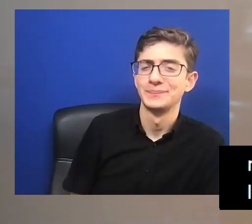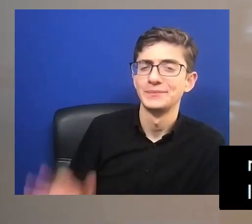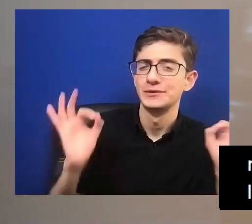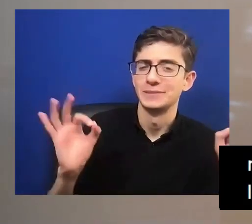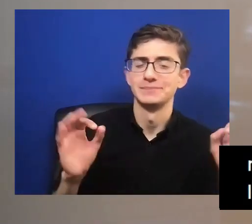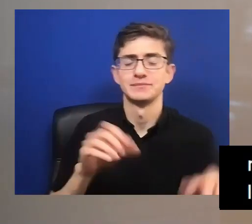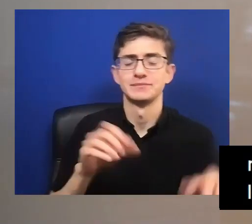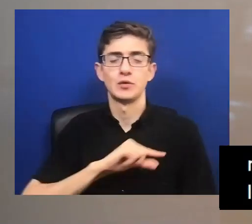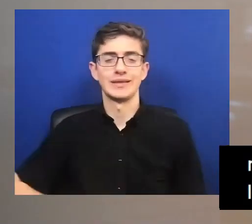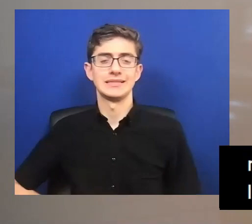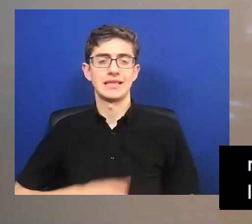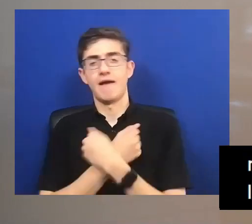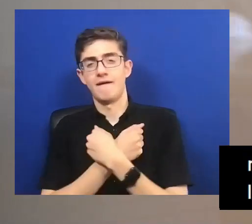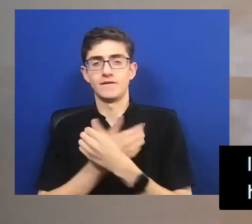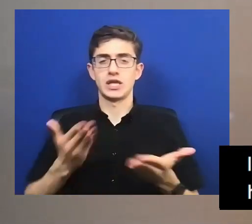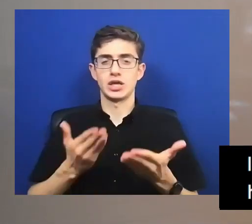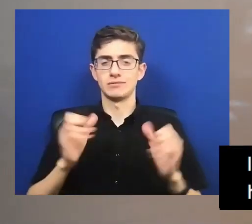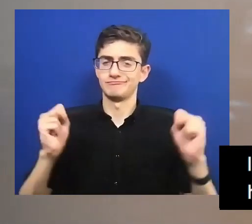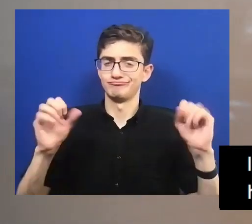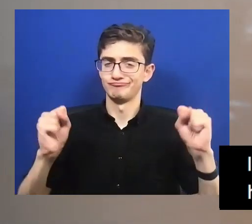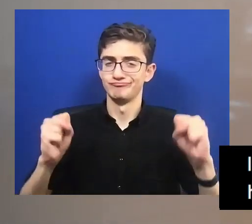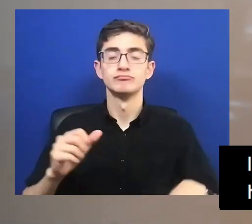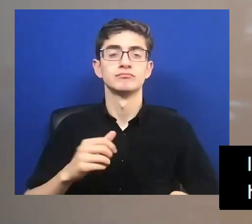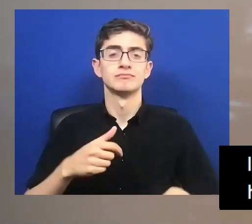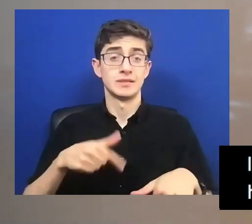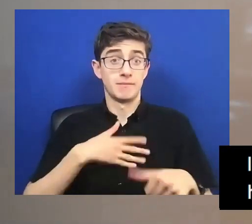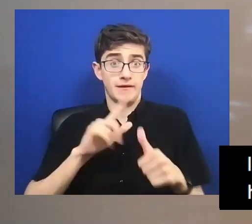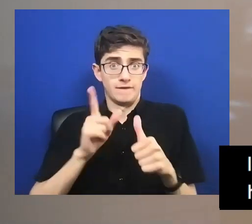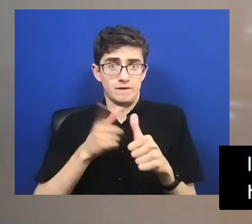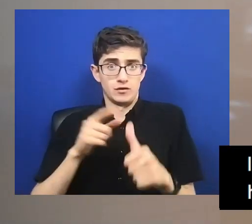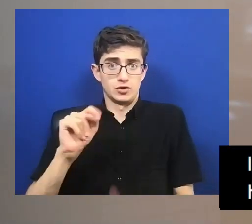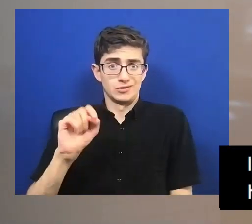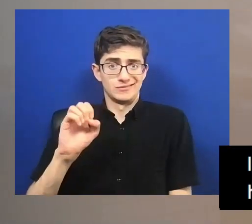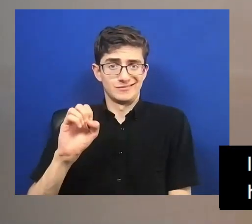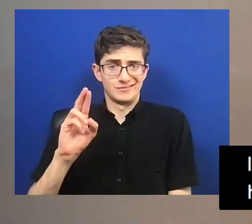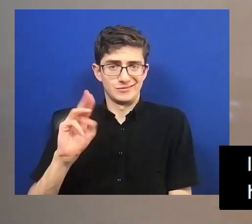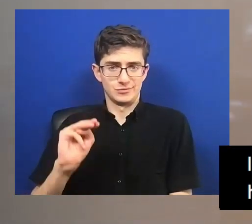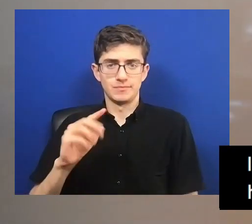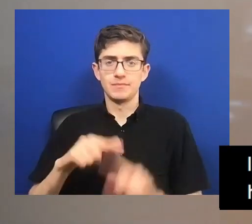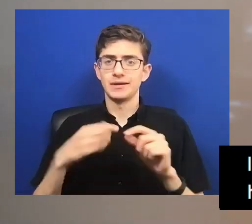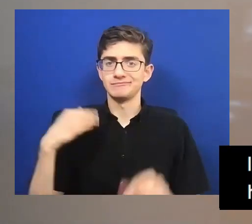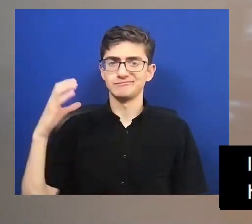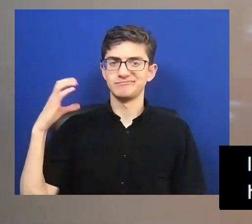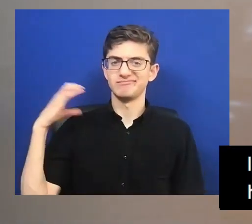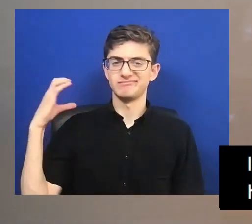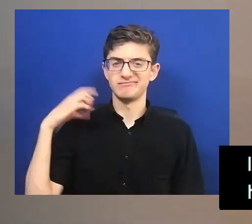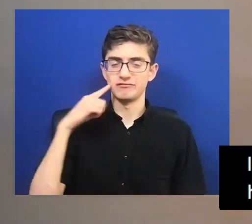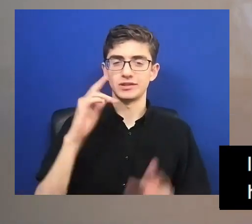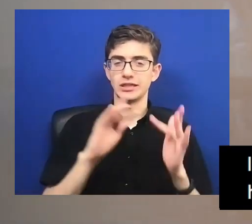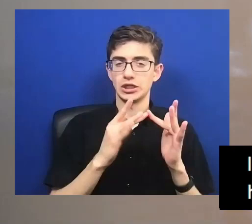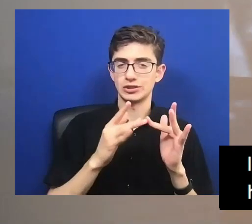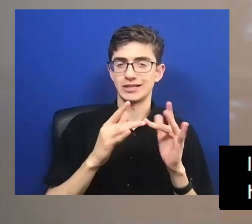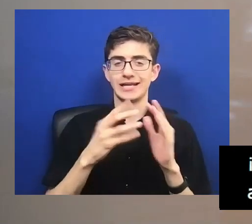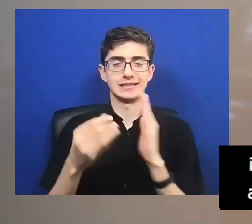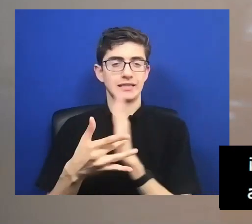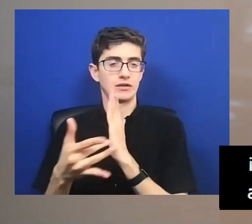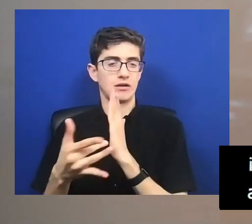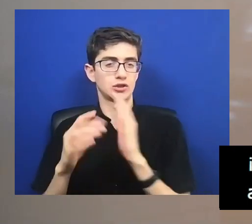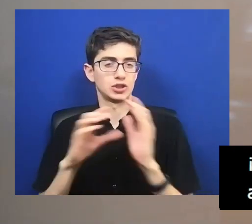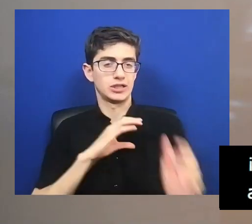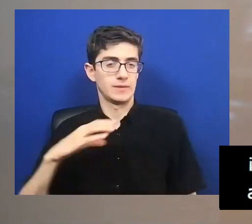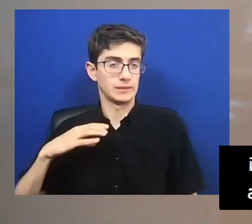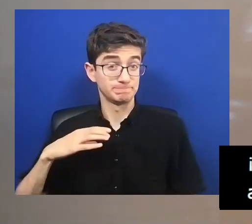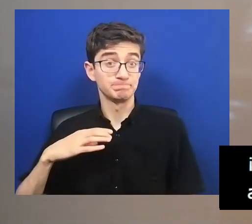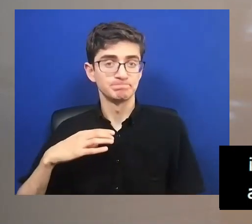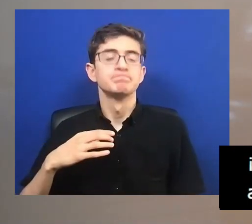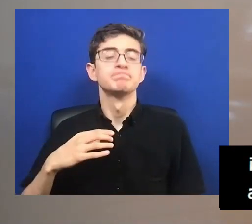So, you know, I'm in my first term and I'm the current chair of the Internet and Technology Committee. And it's such an immense honor to be here